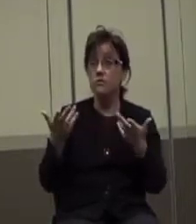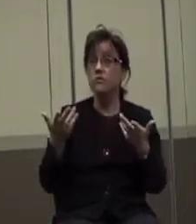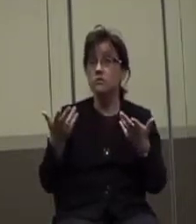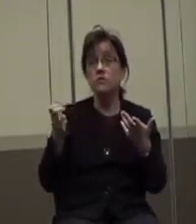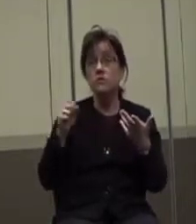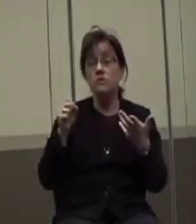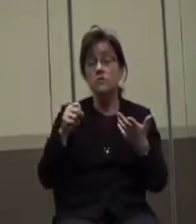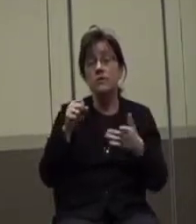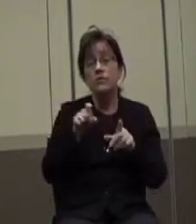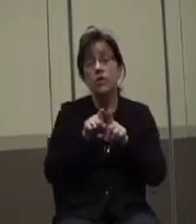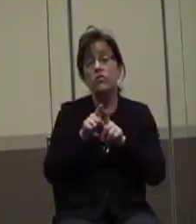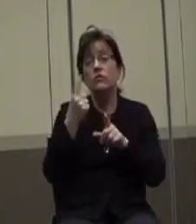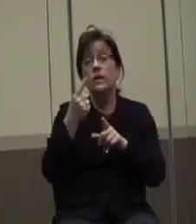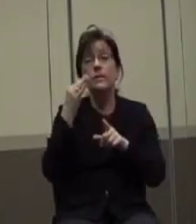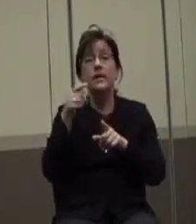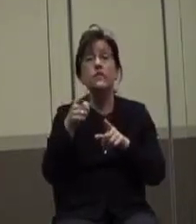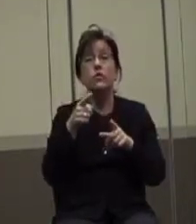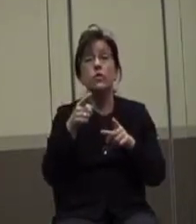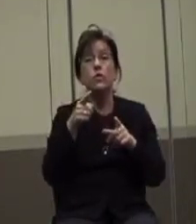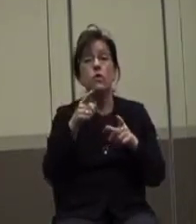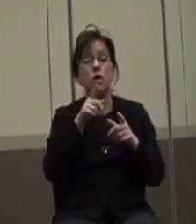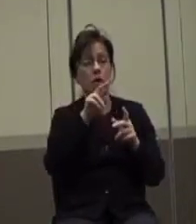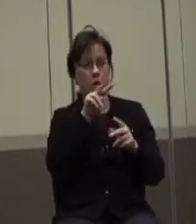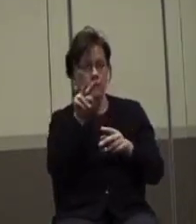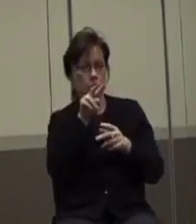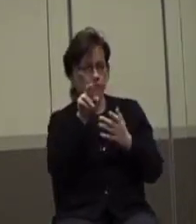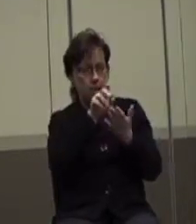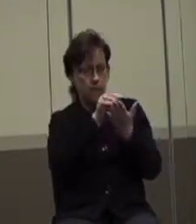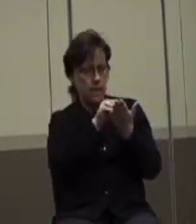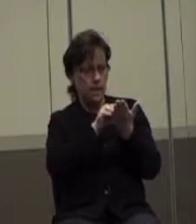That is also something, if you are taking data on compliance, you